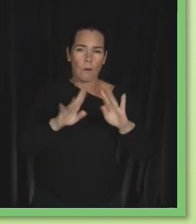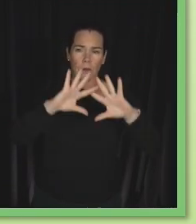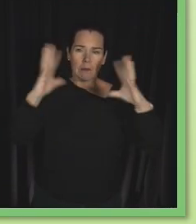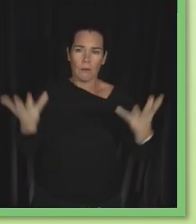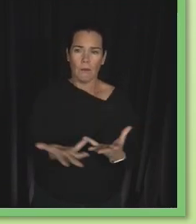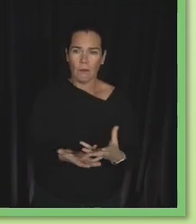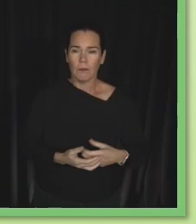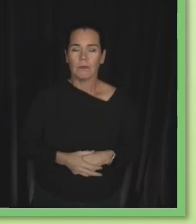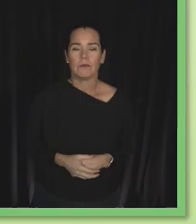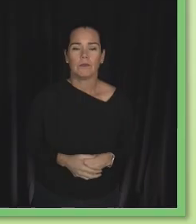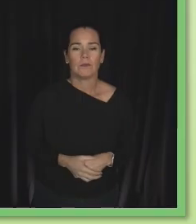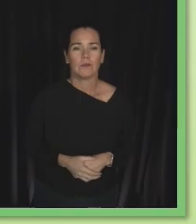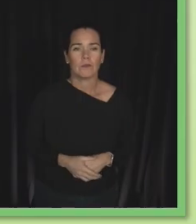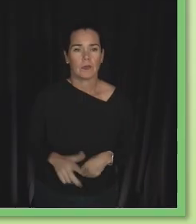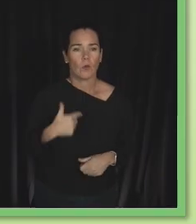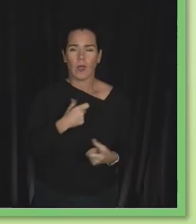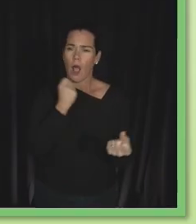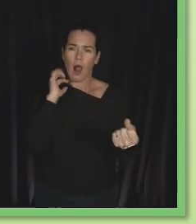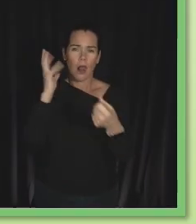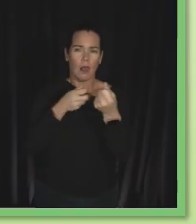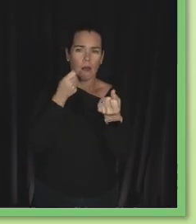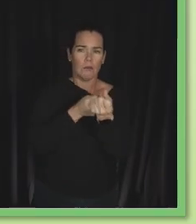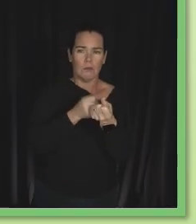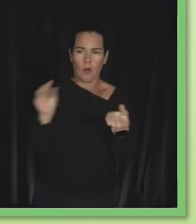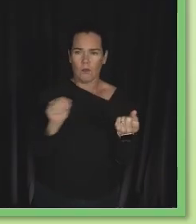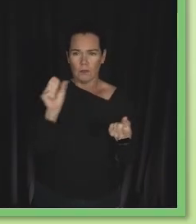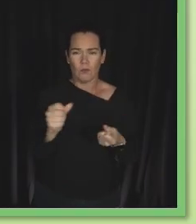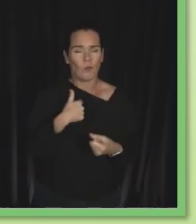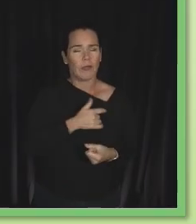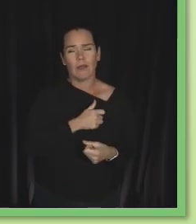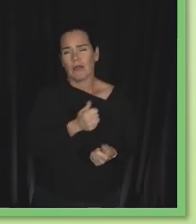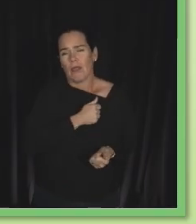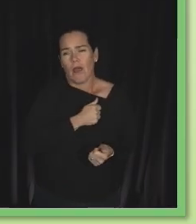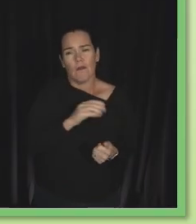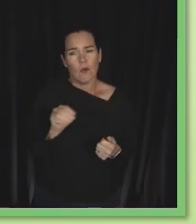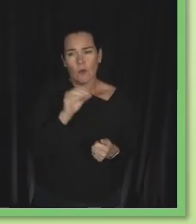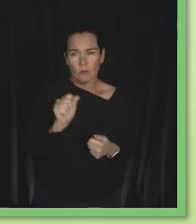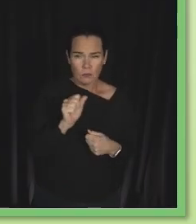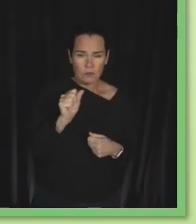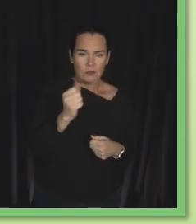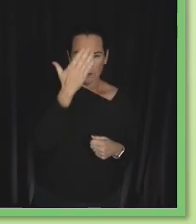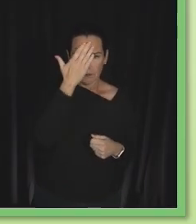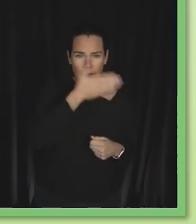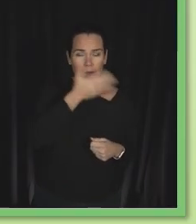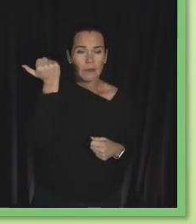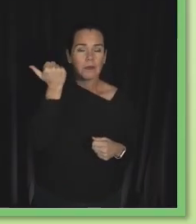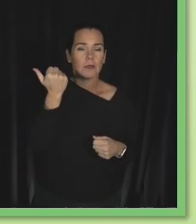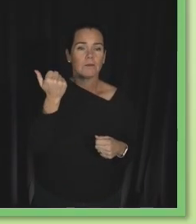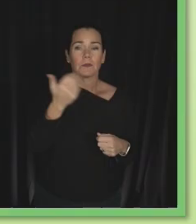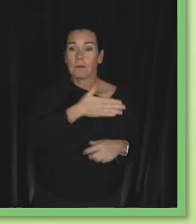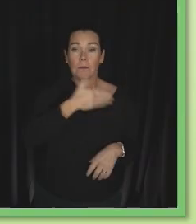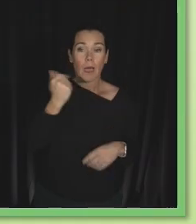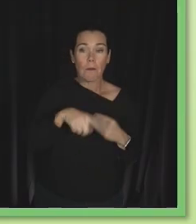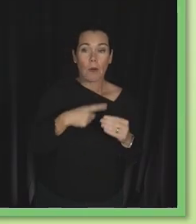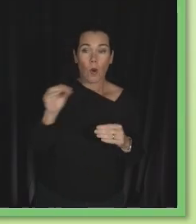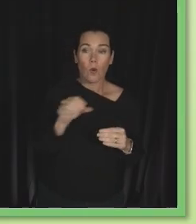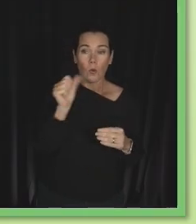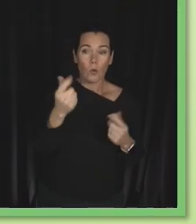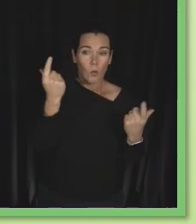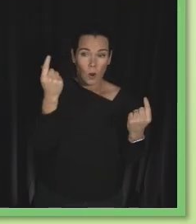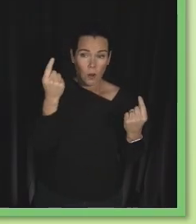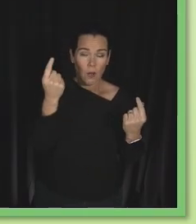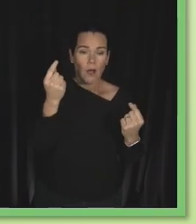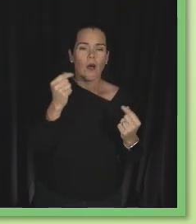big users, supporters of open source. We love open source because, again, everybody, the greatest thing about open source, everybody can